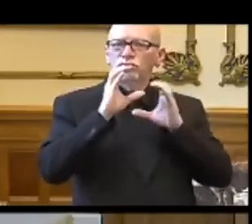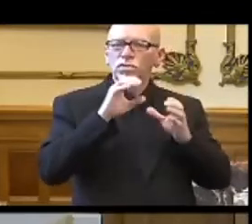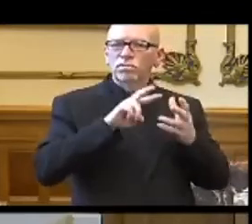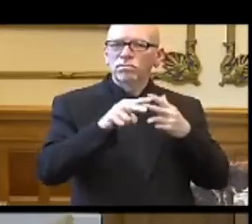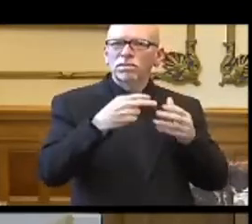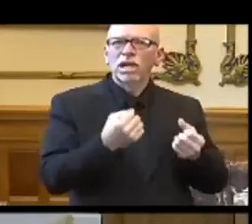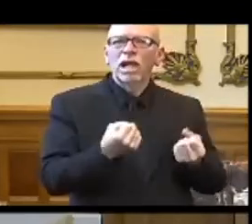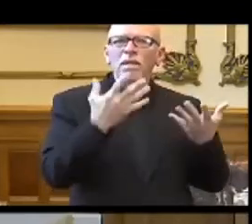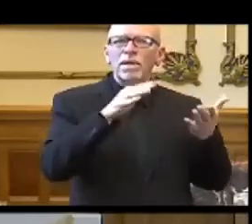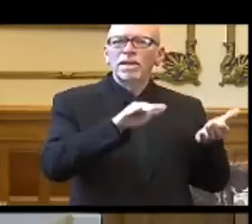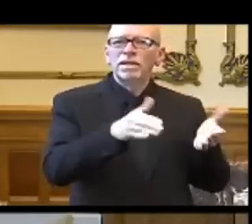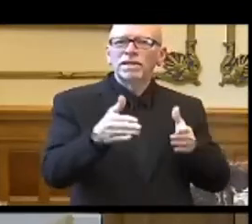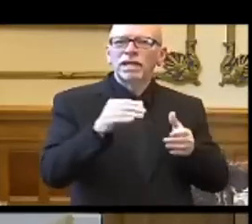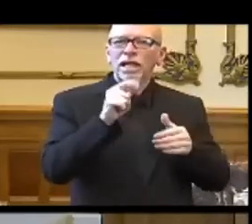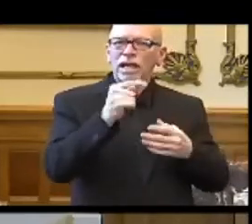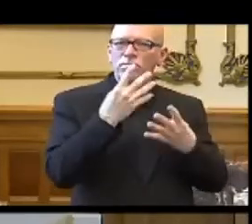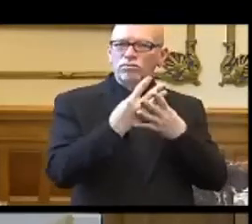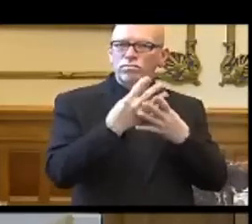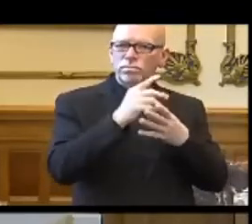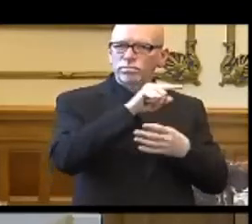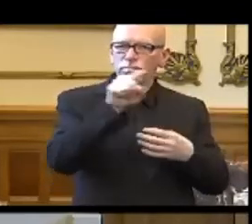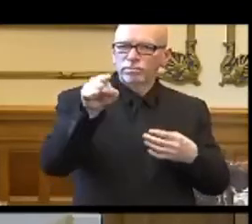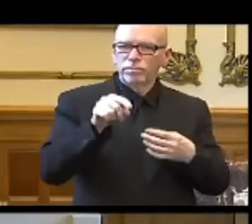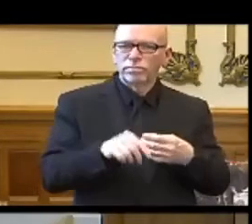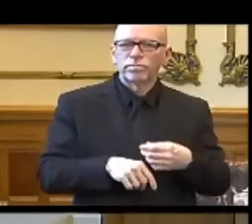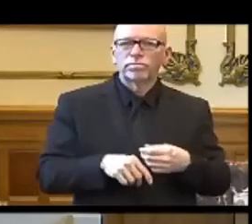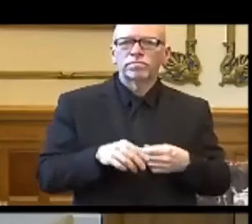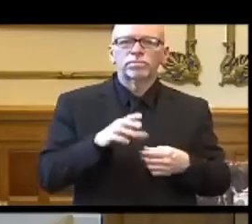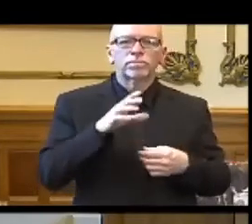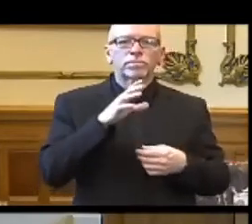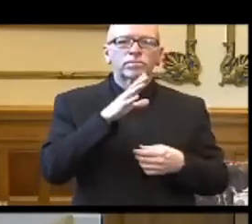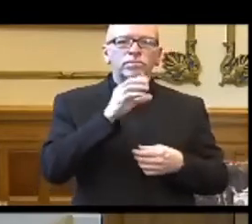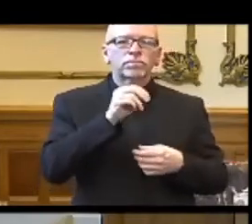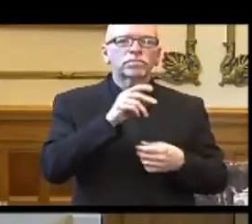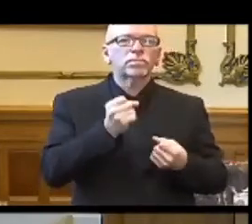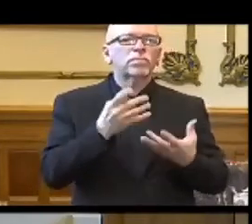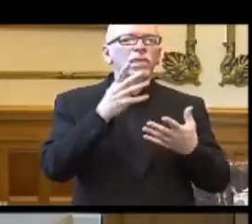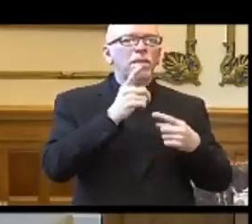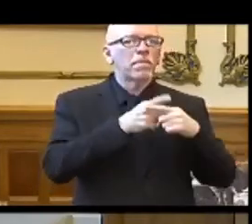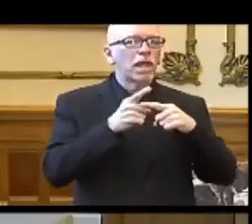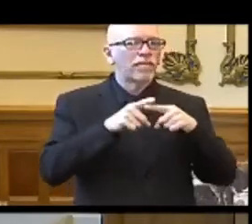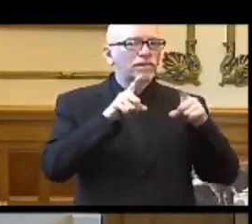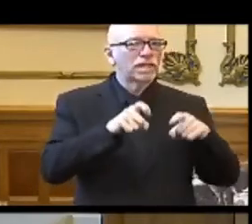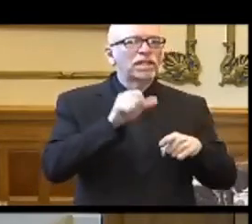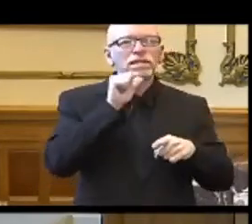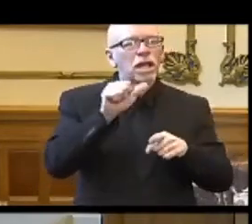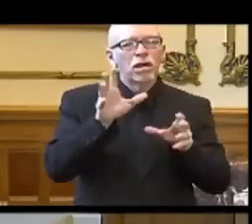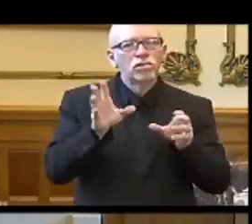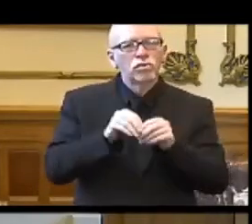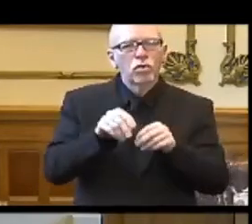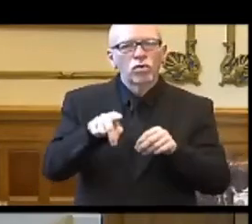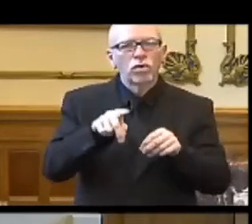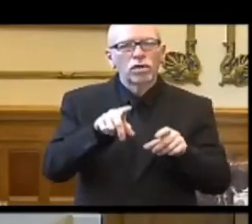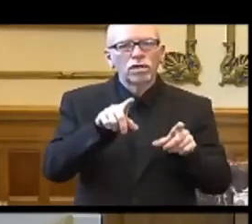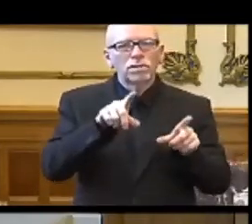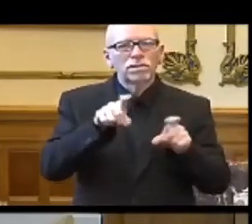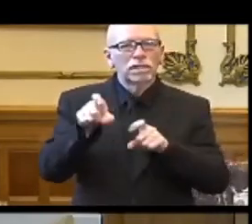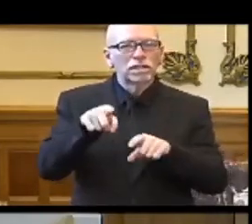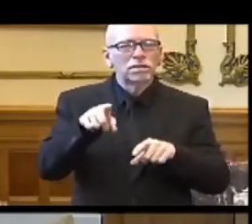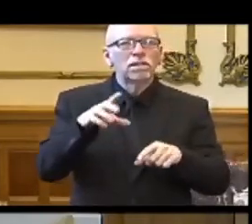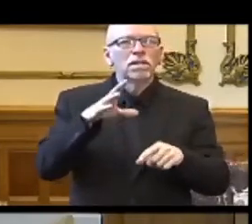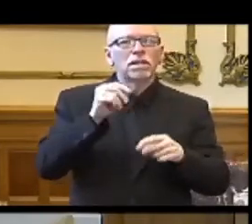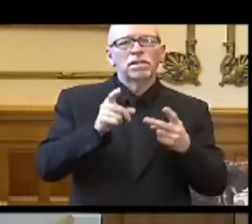number of tests conducted at correctional facilities? Presently, only the number of positive tests, not the total taken, are reported.